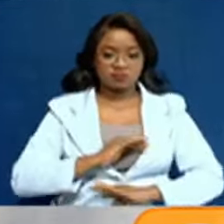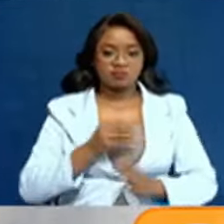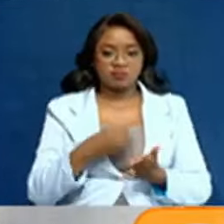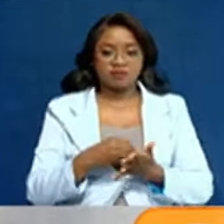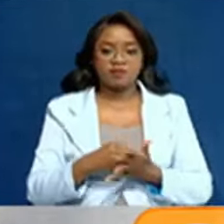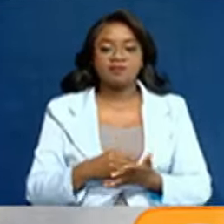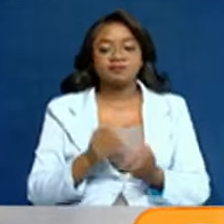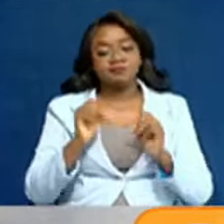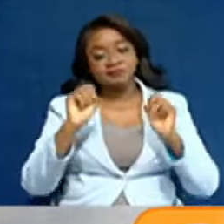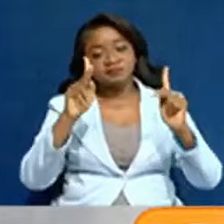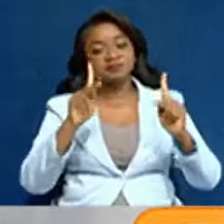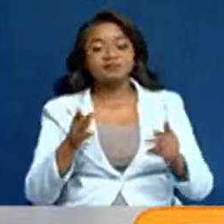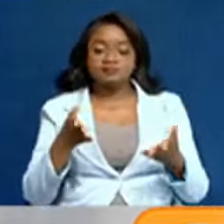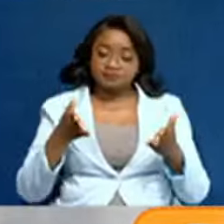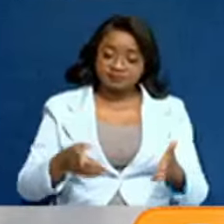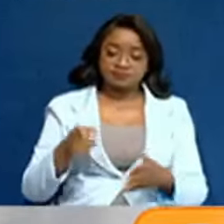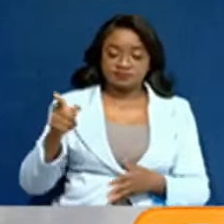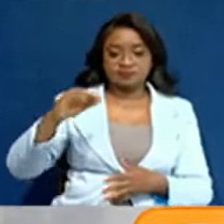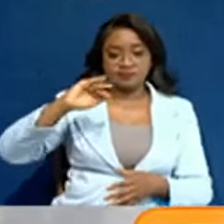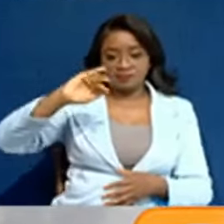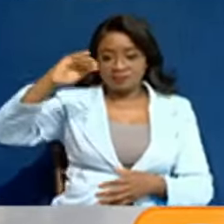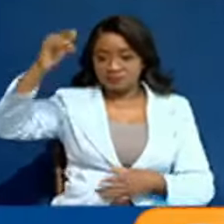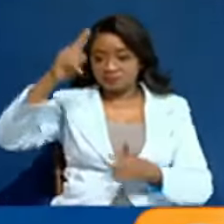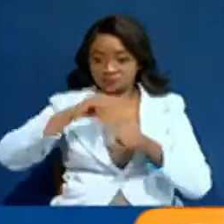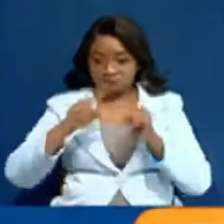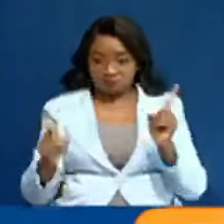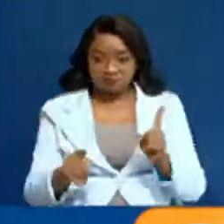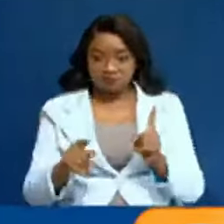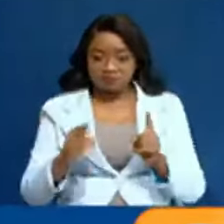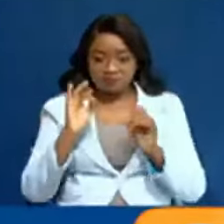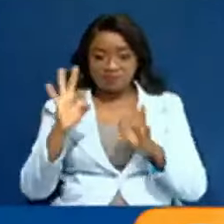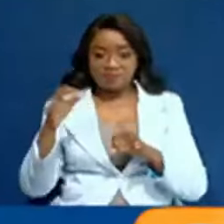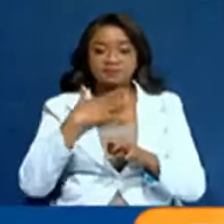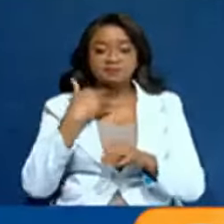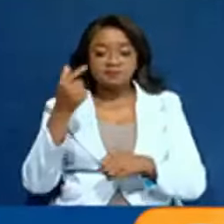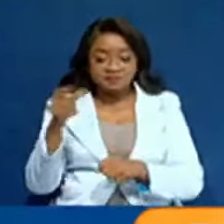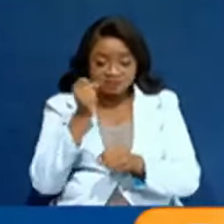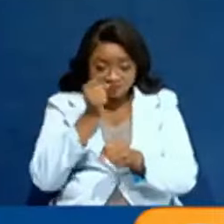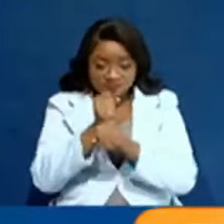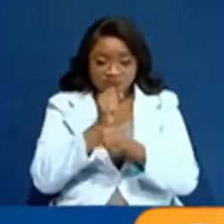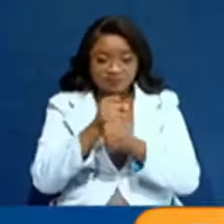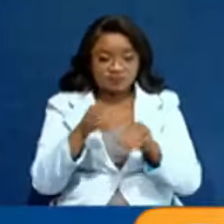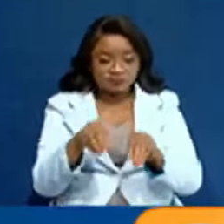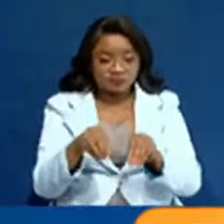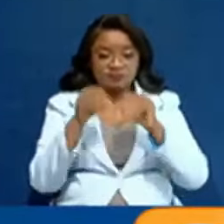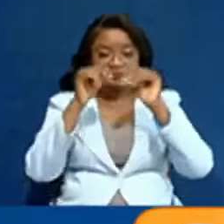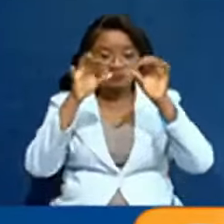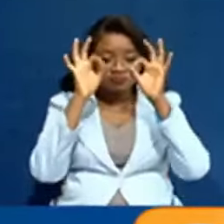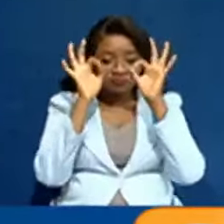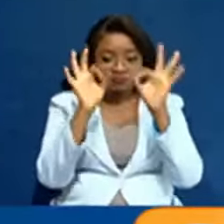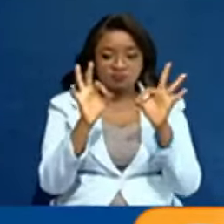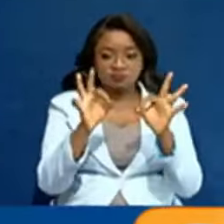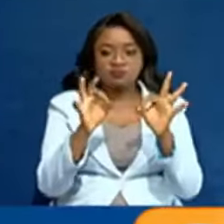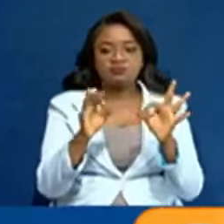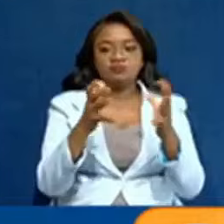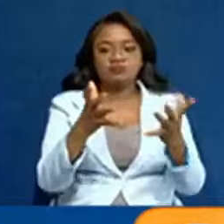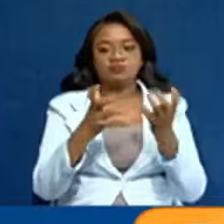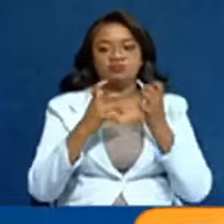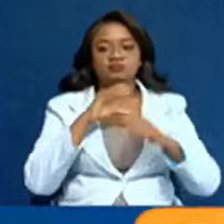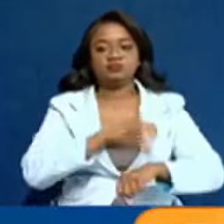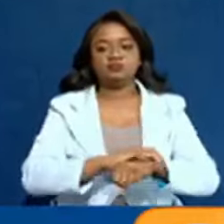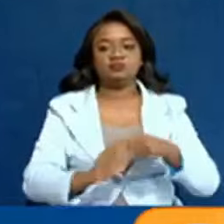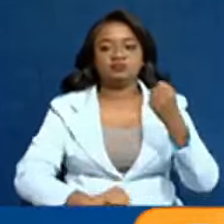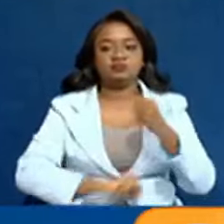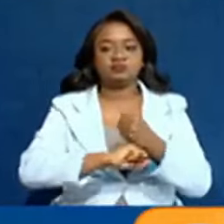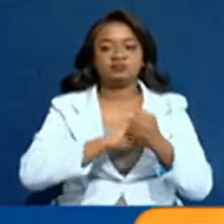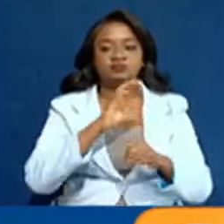city, but for it to operate at optimum levels, they will have to have sufficient support from the